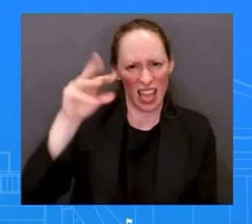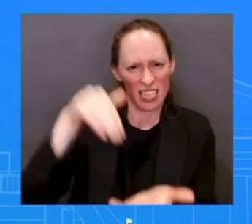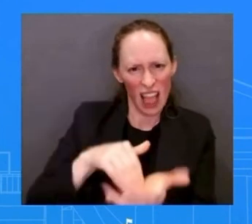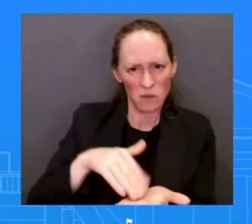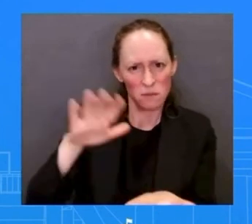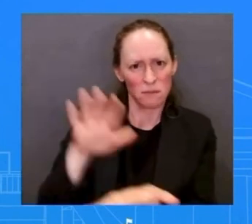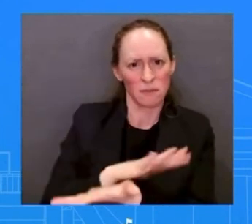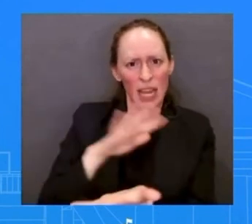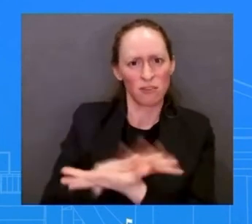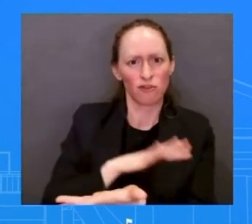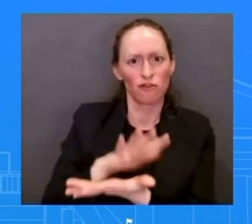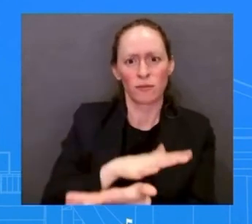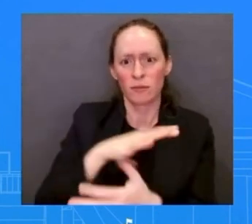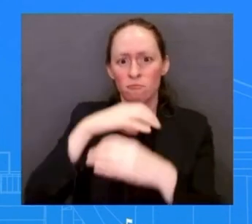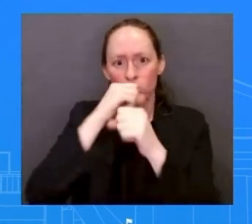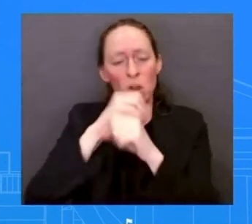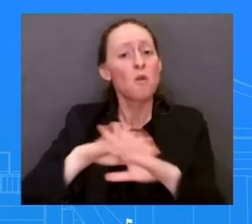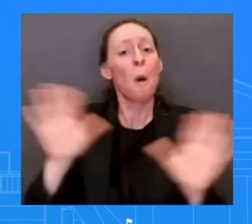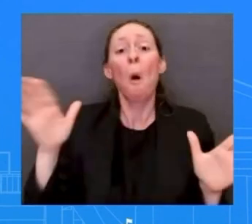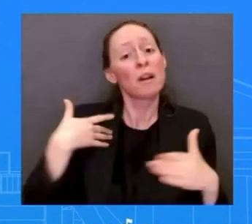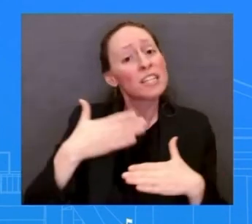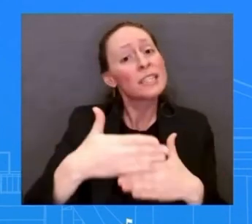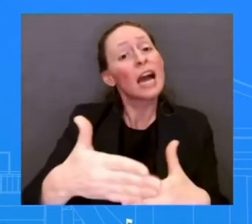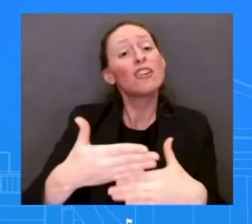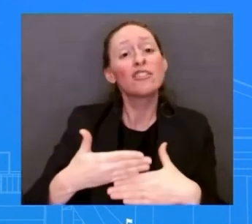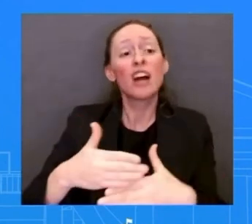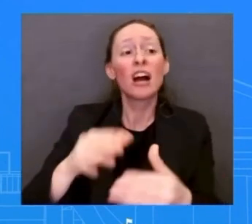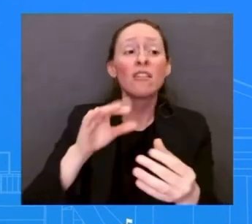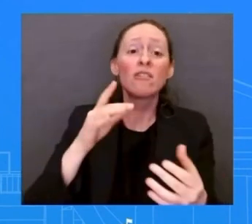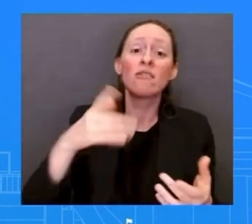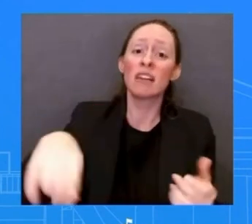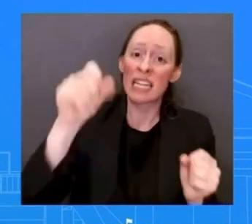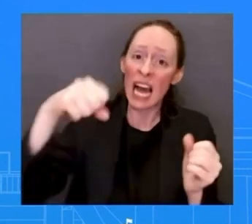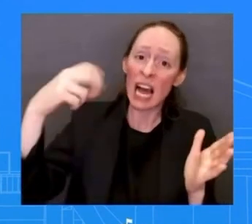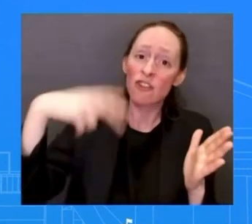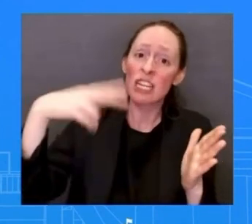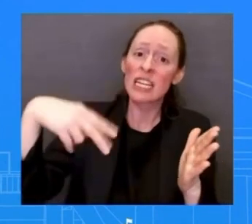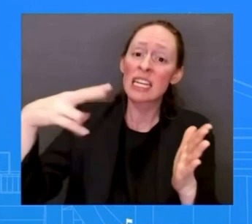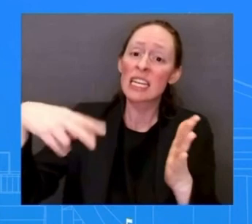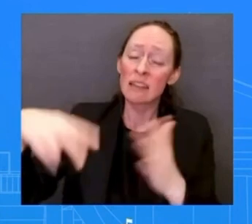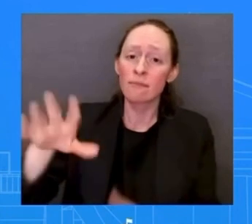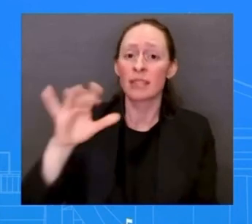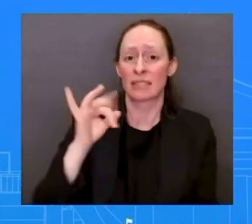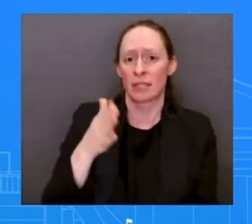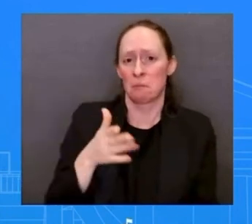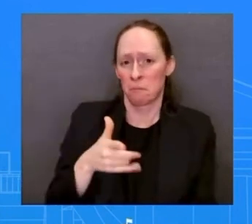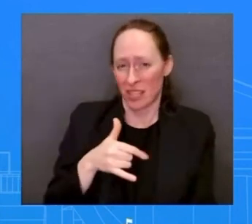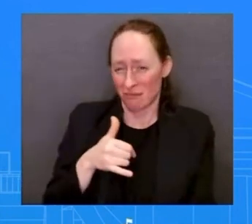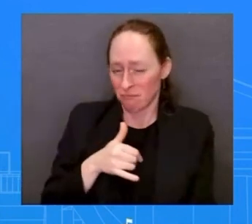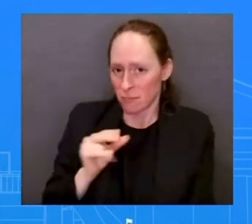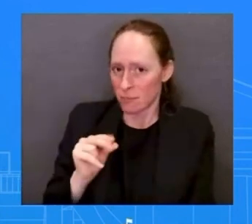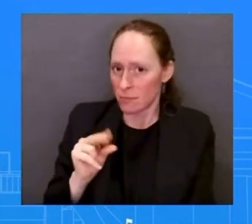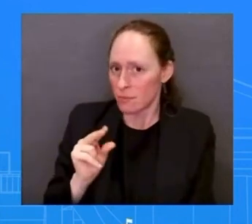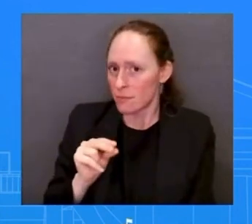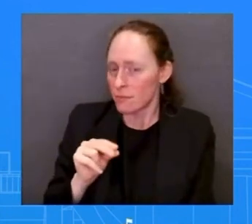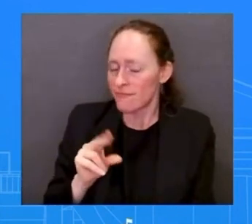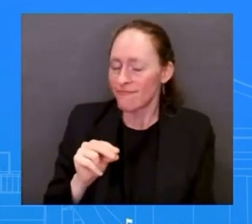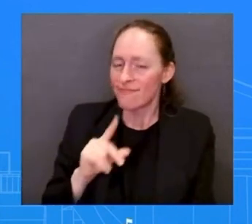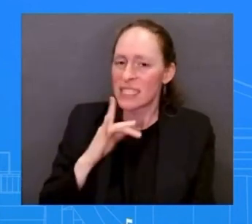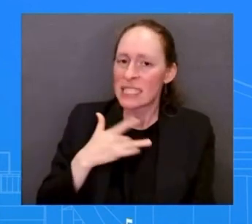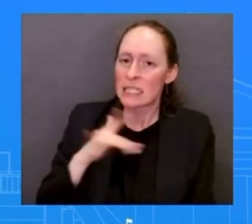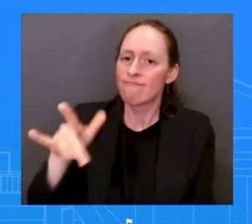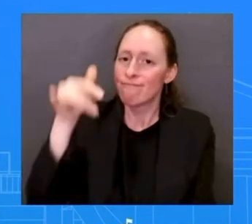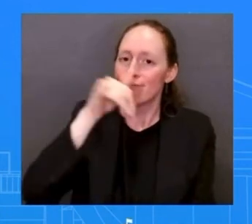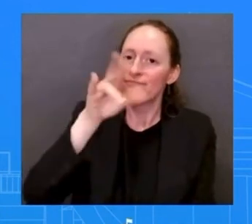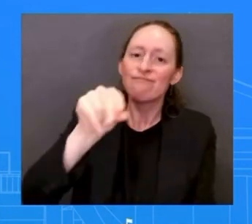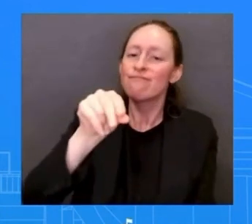released except when the strongest possible reasons counsel otherwise. As a result, over 99% of the records in the collection are